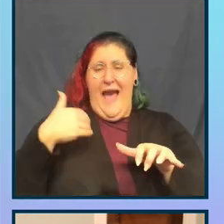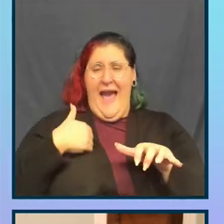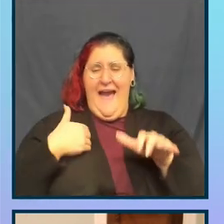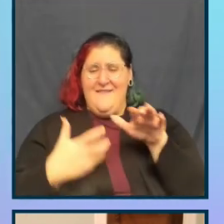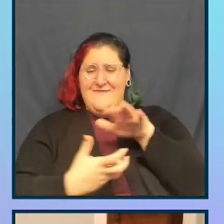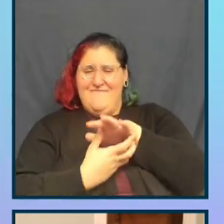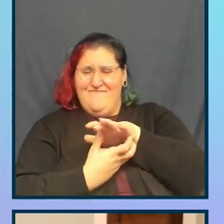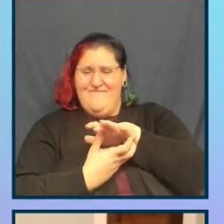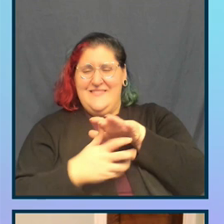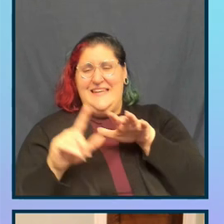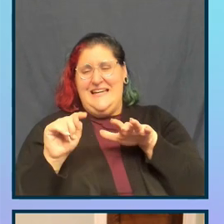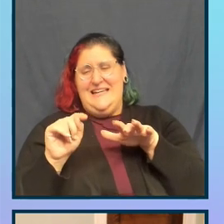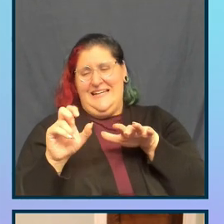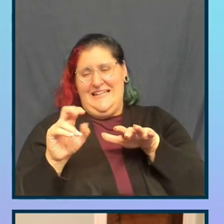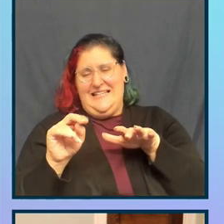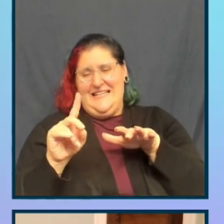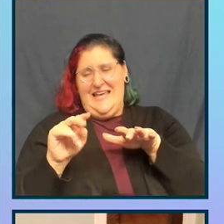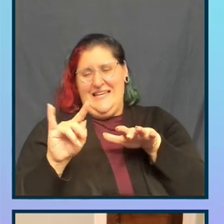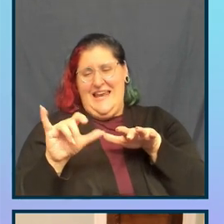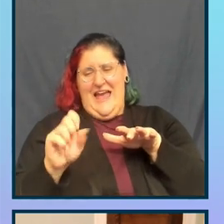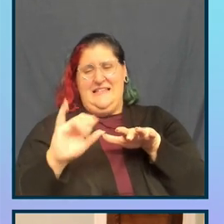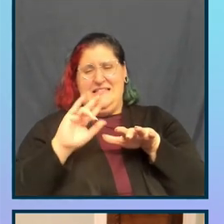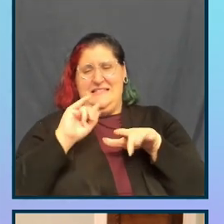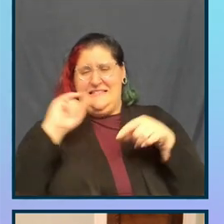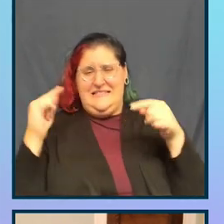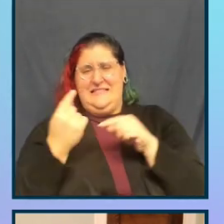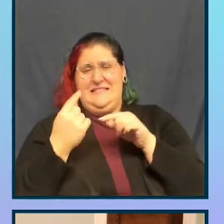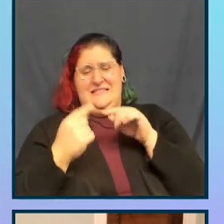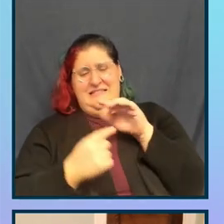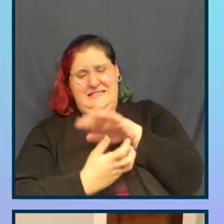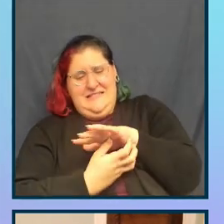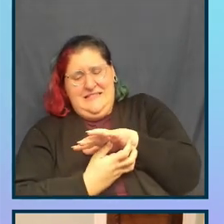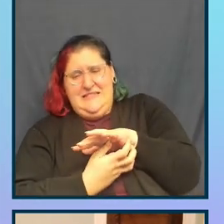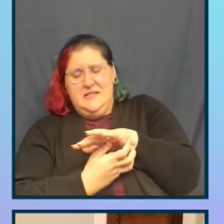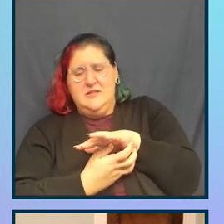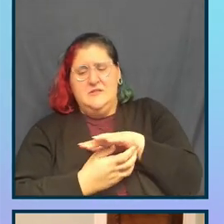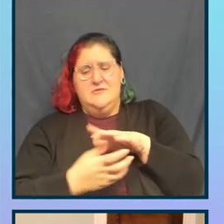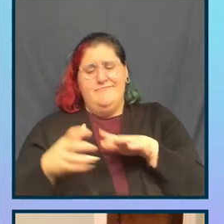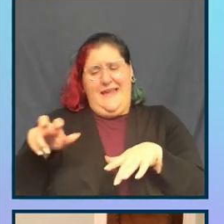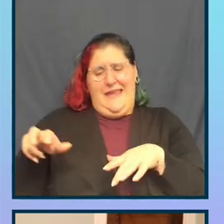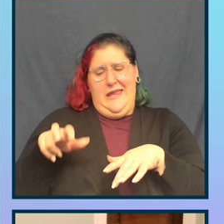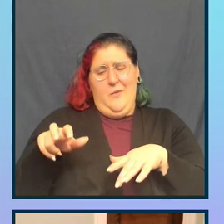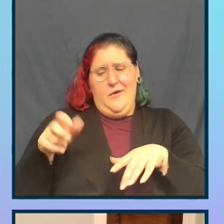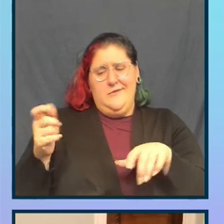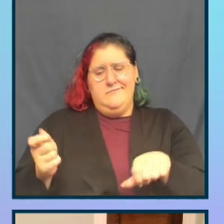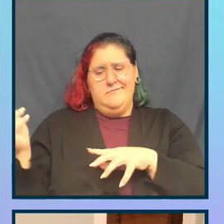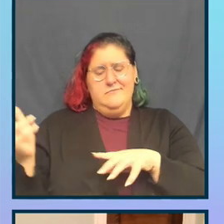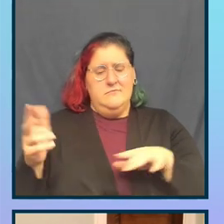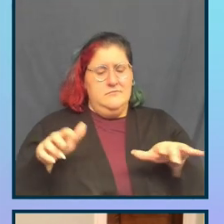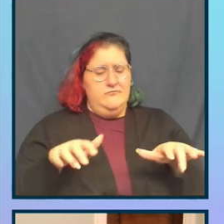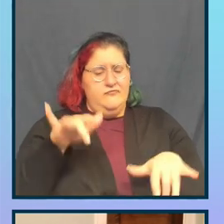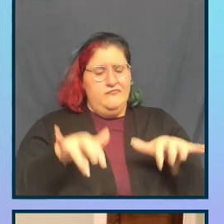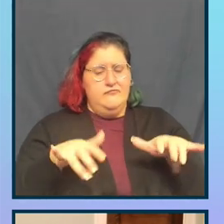from years of using non-ergonomic mice. And the keyboard usage helps reduce my discomfort. Using the keyboard's